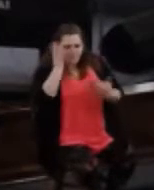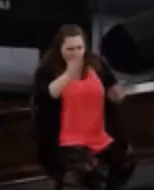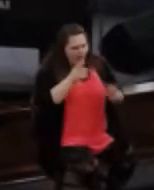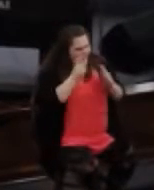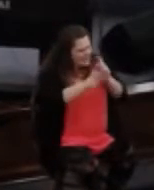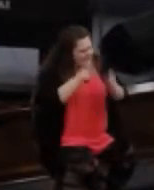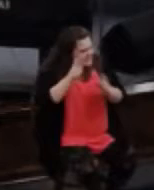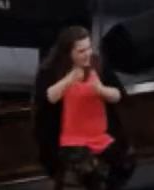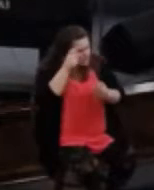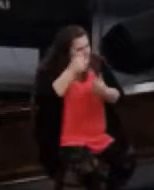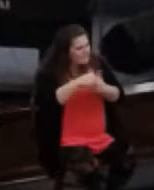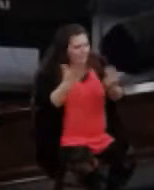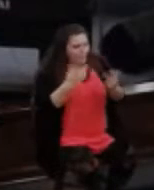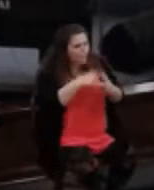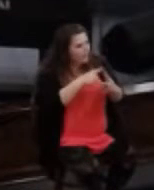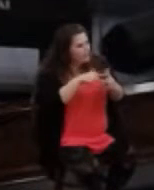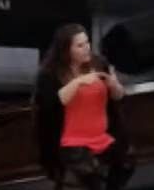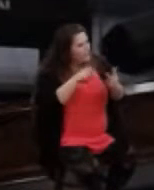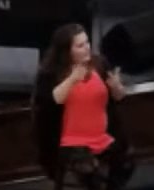gifts. Do you remember what the gifts were?